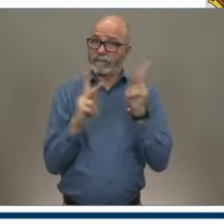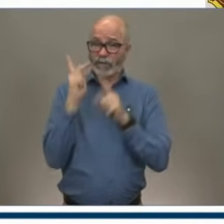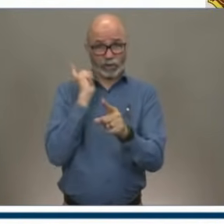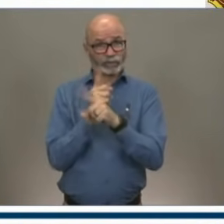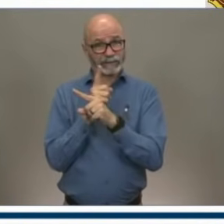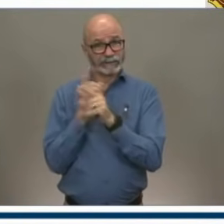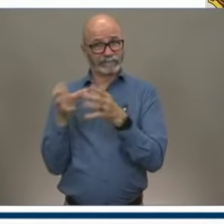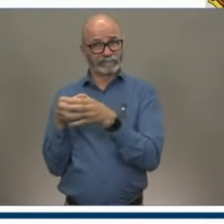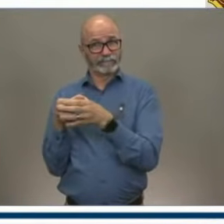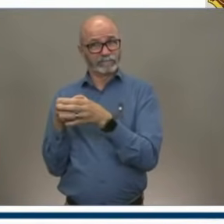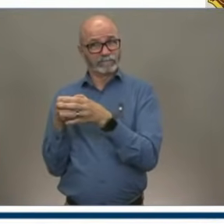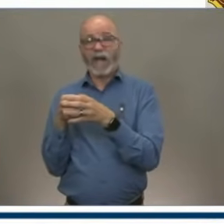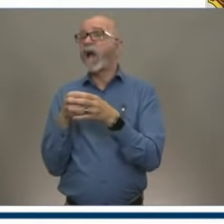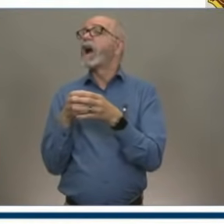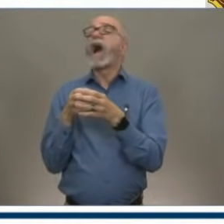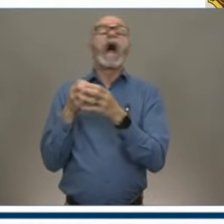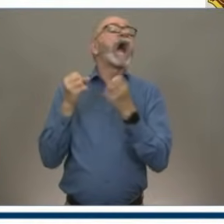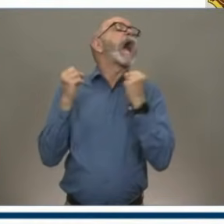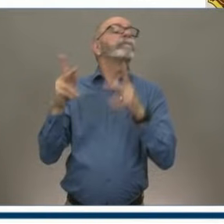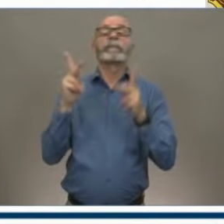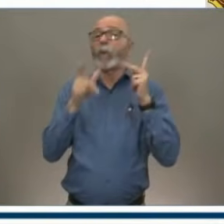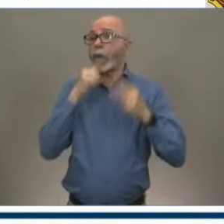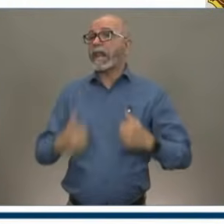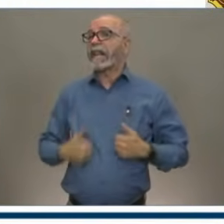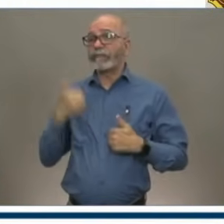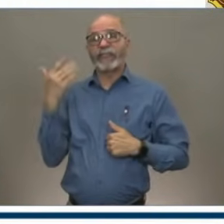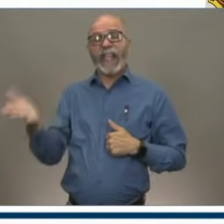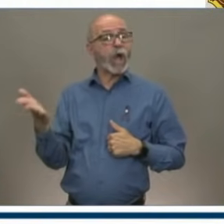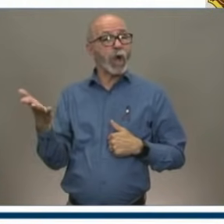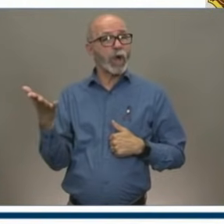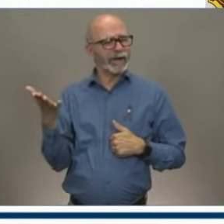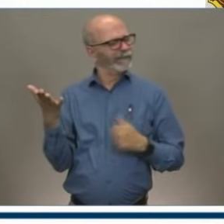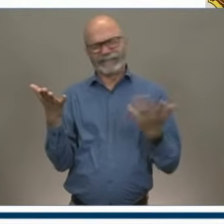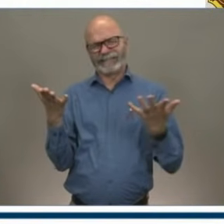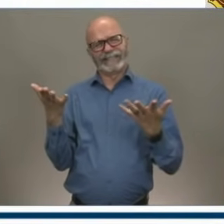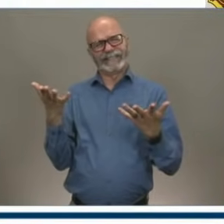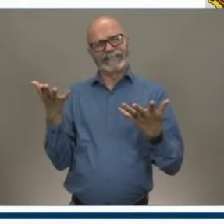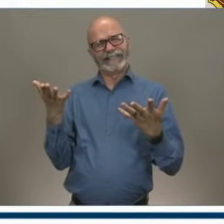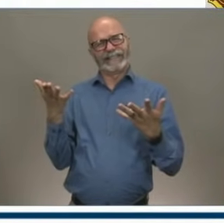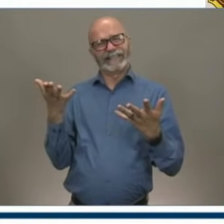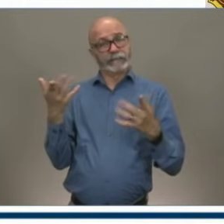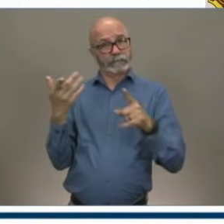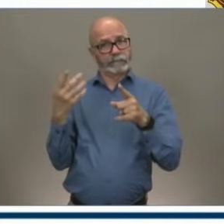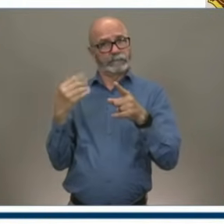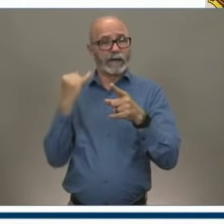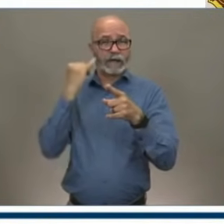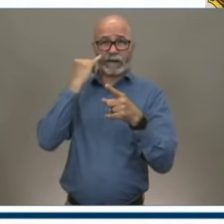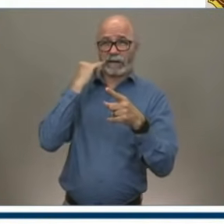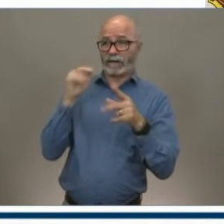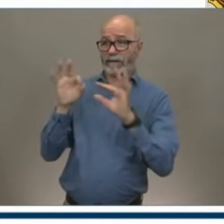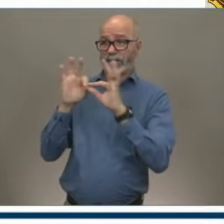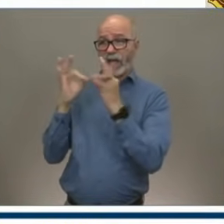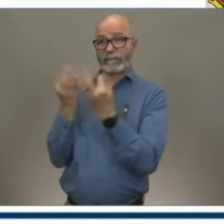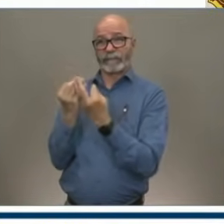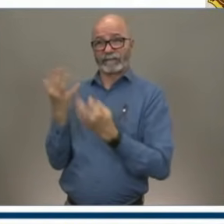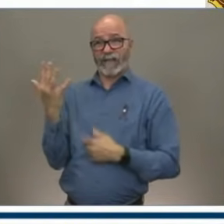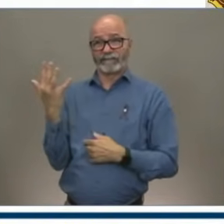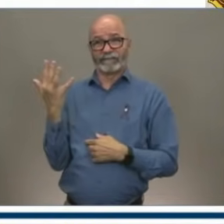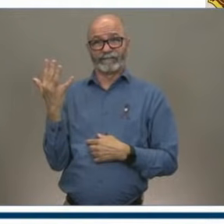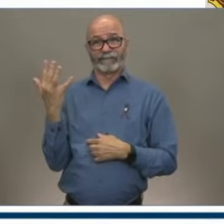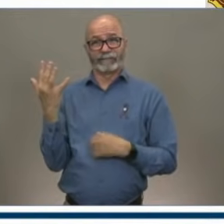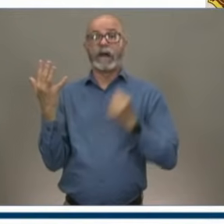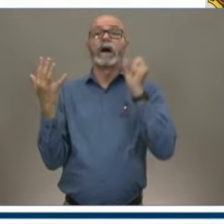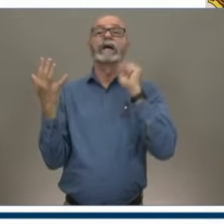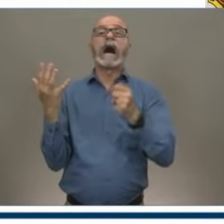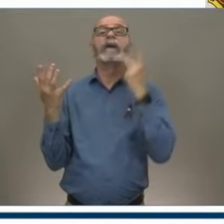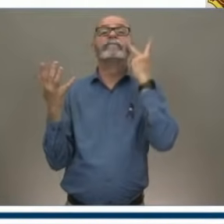people live in the house, max 5 visitors. So it seems to imply that, a family of 5 could have 5 visitors, but